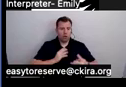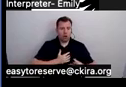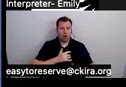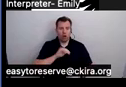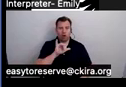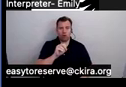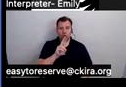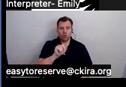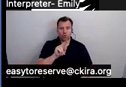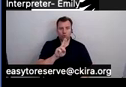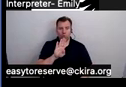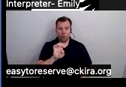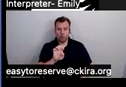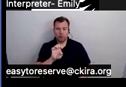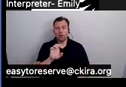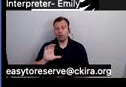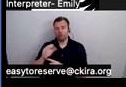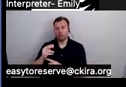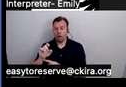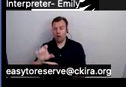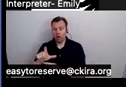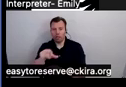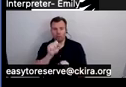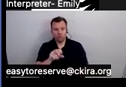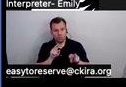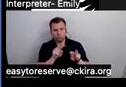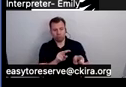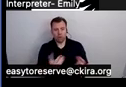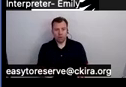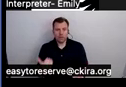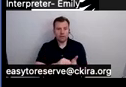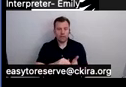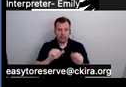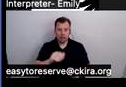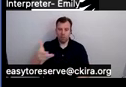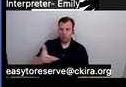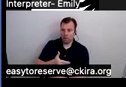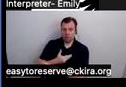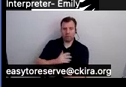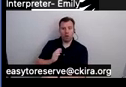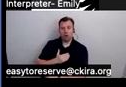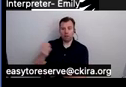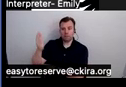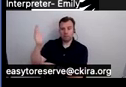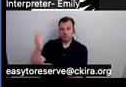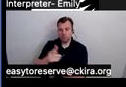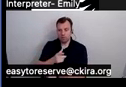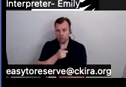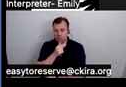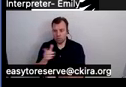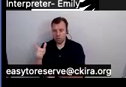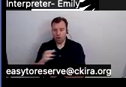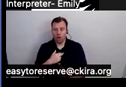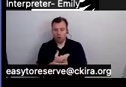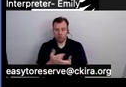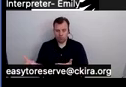available to you very shortly. So with that, I'll extend a warm welcome to today's speaker. We have Sure Resource Center